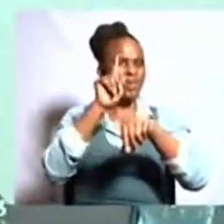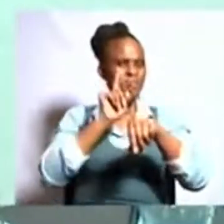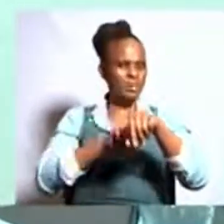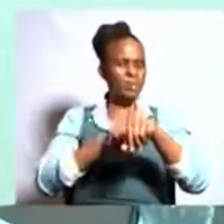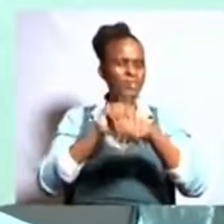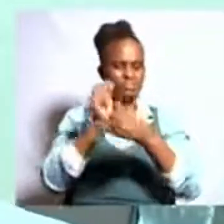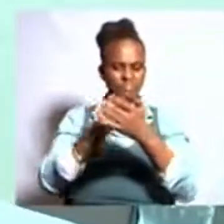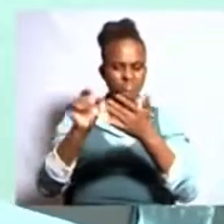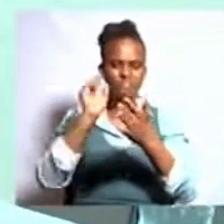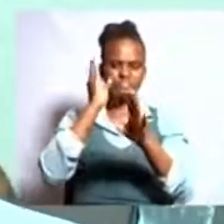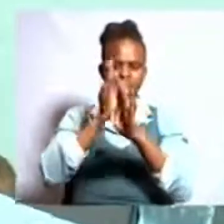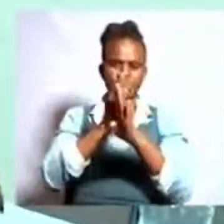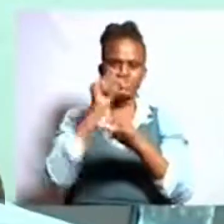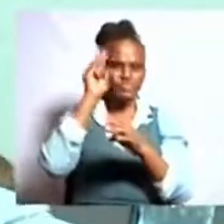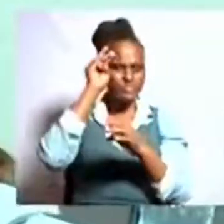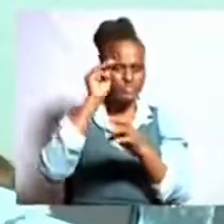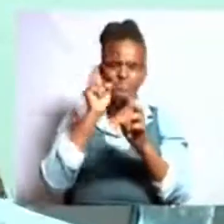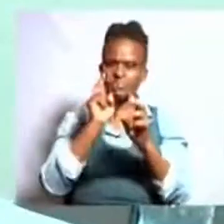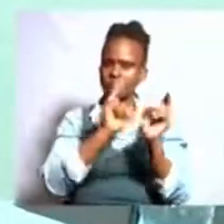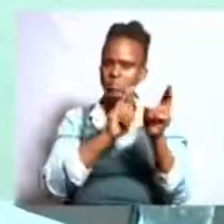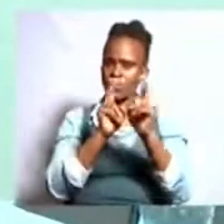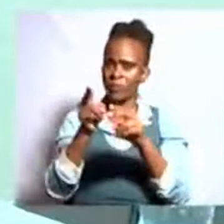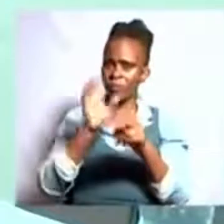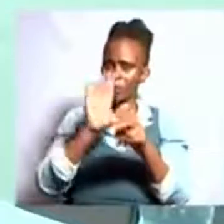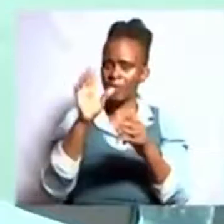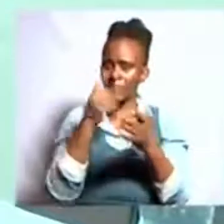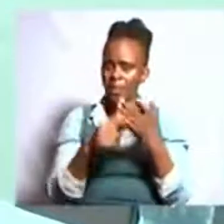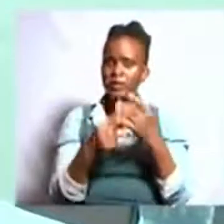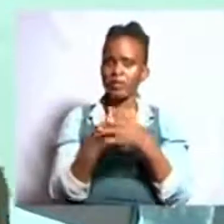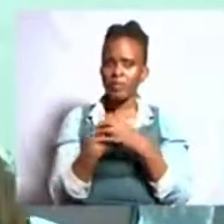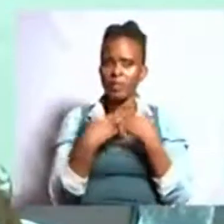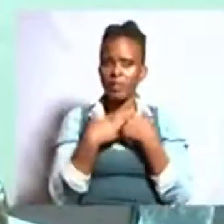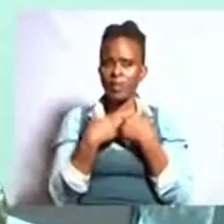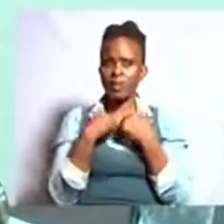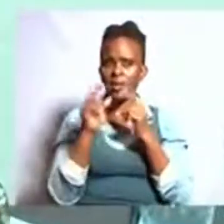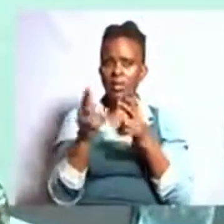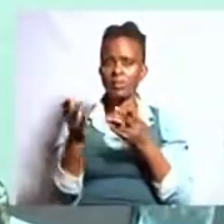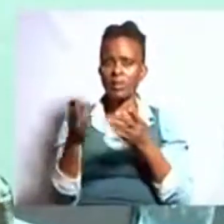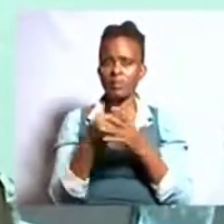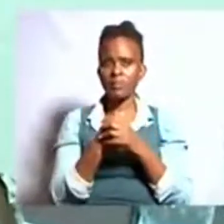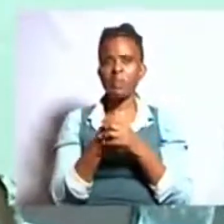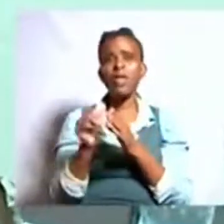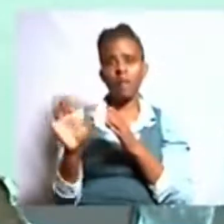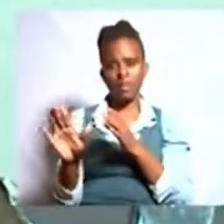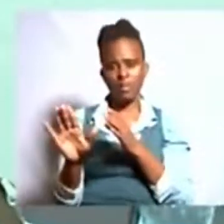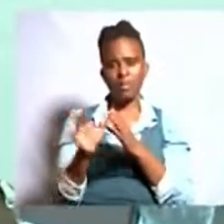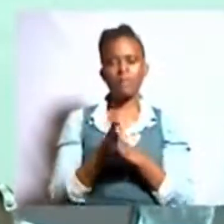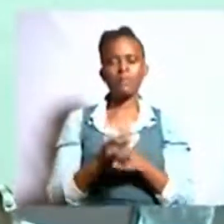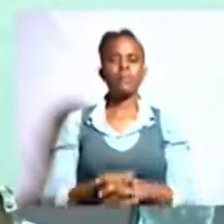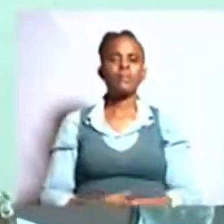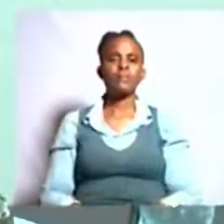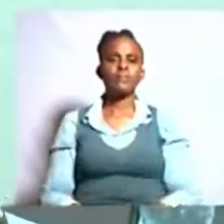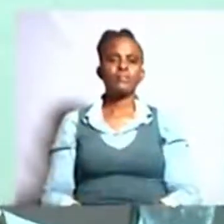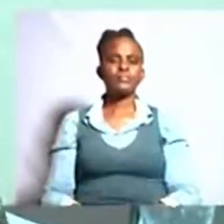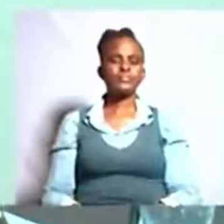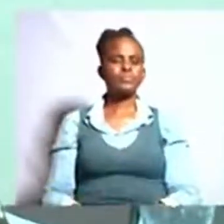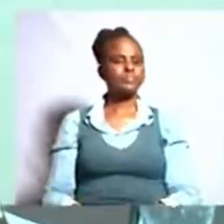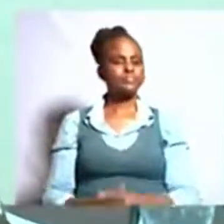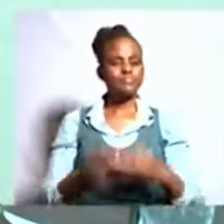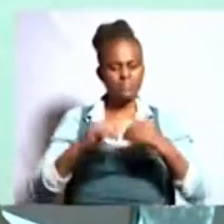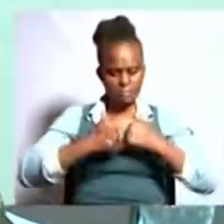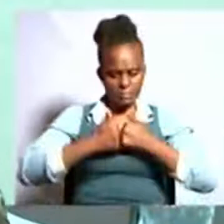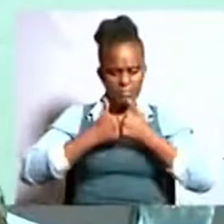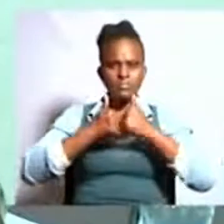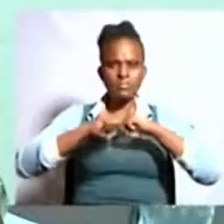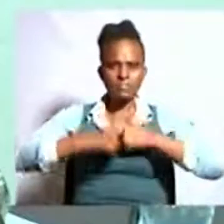a response. We have a response. It must be there. We have written